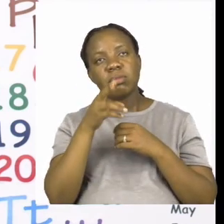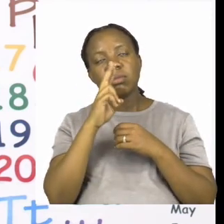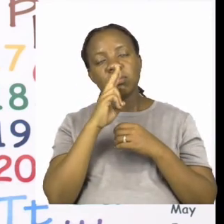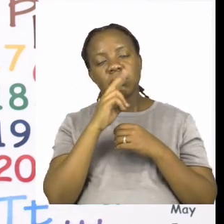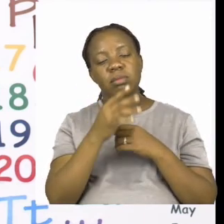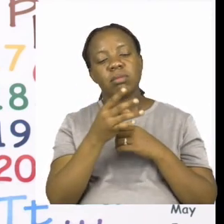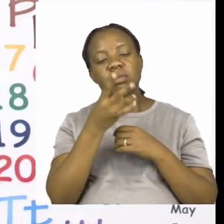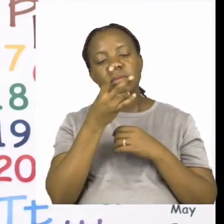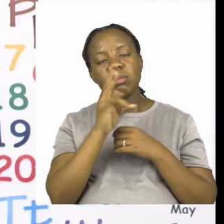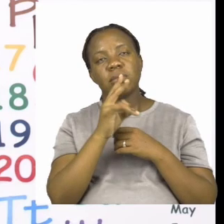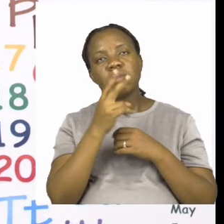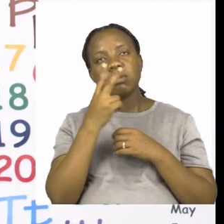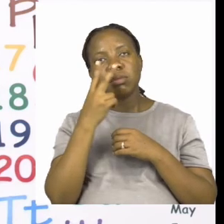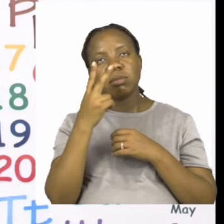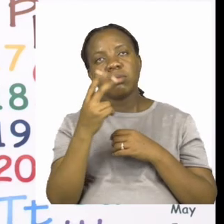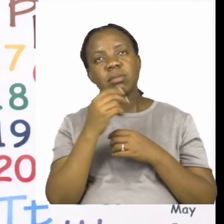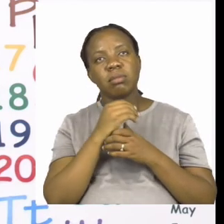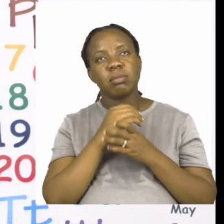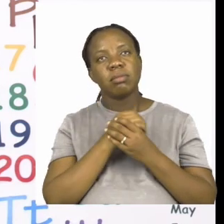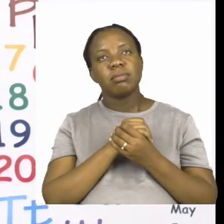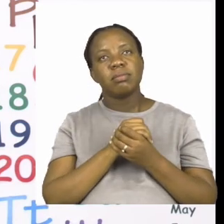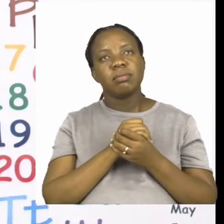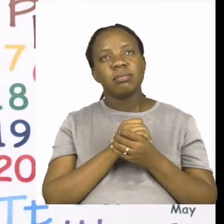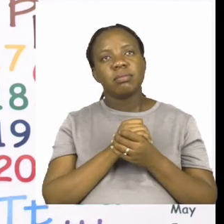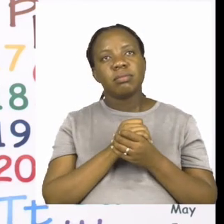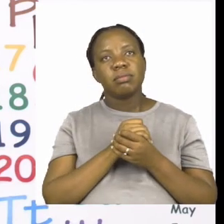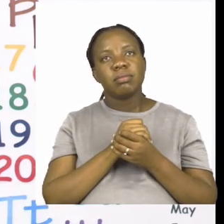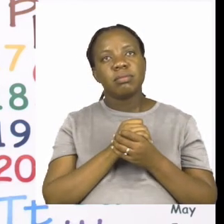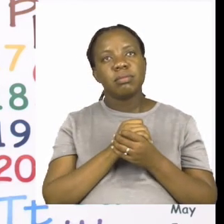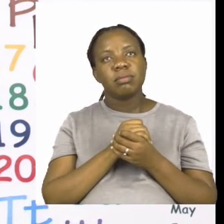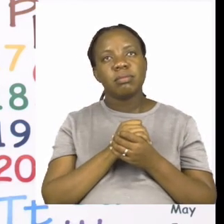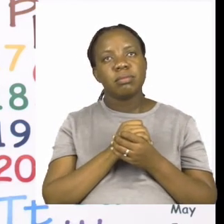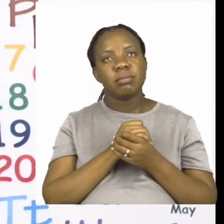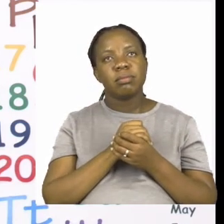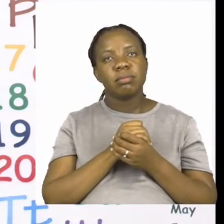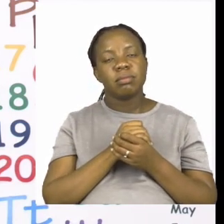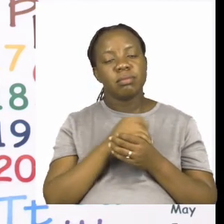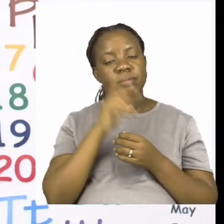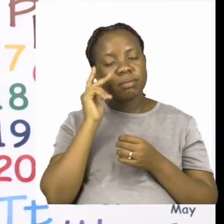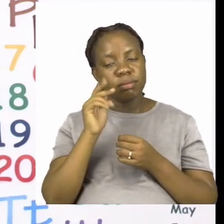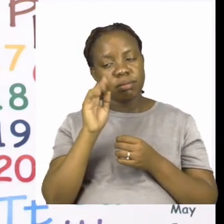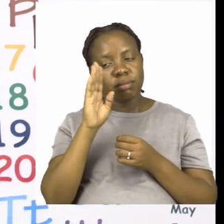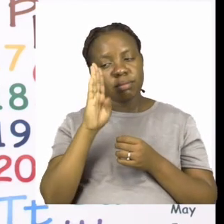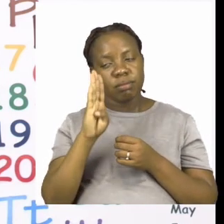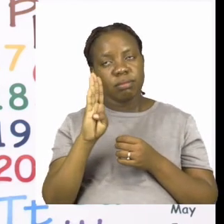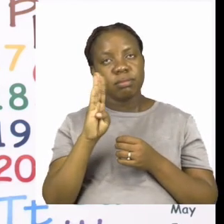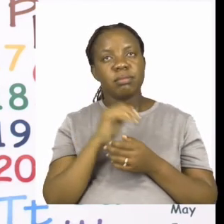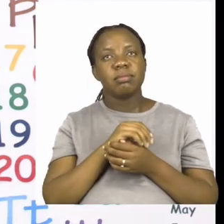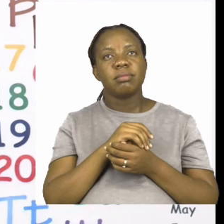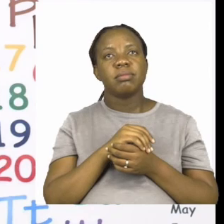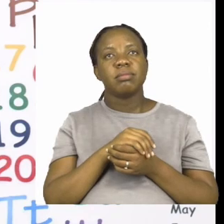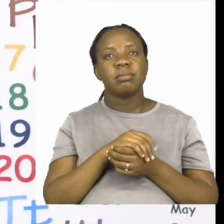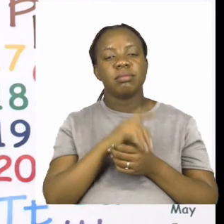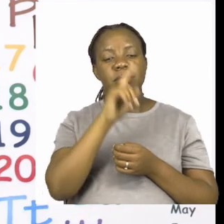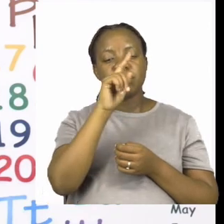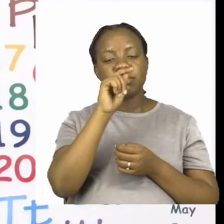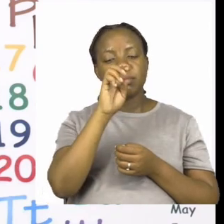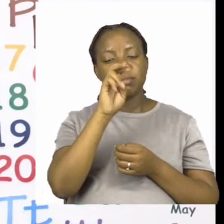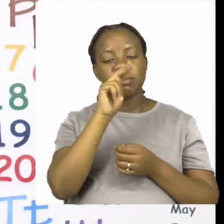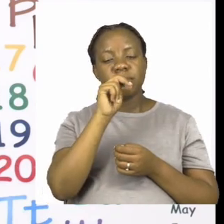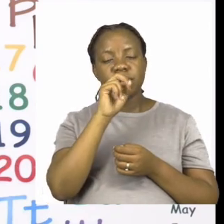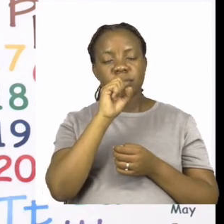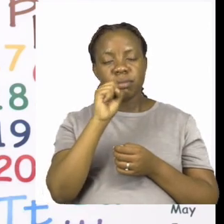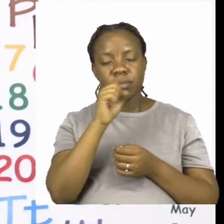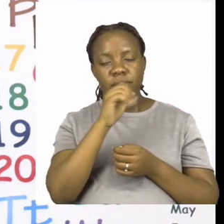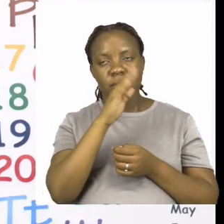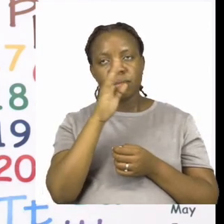together. So here, once again, we have our tens and units. And this